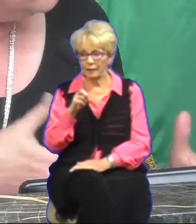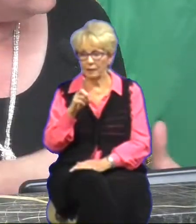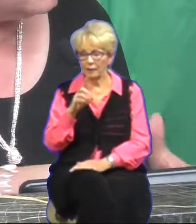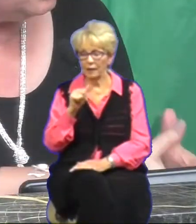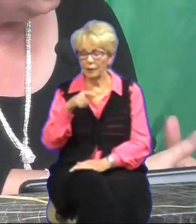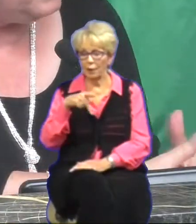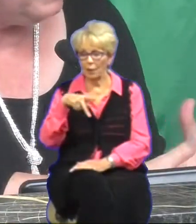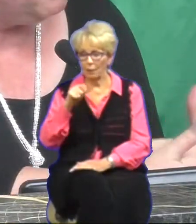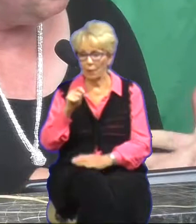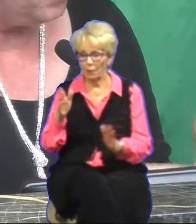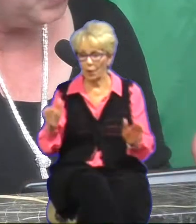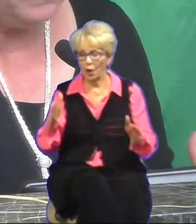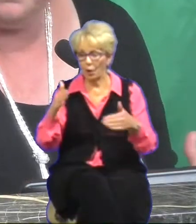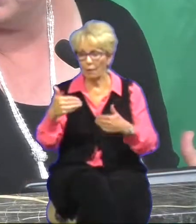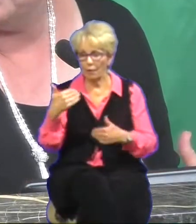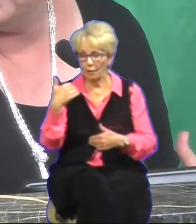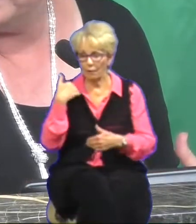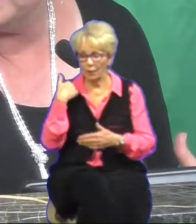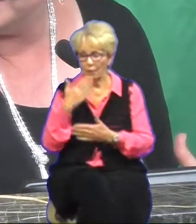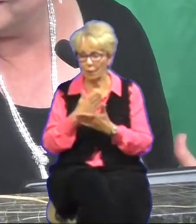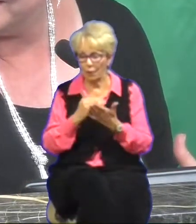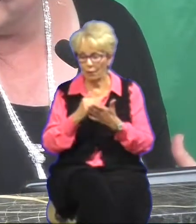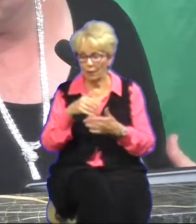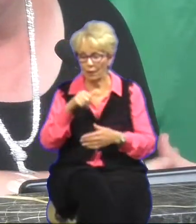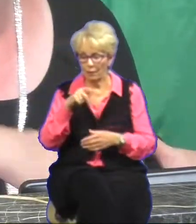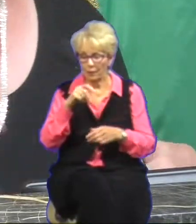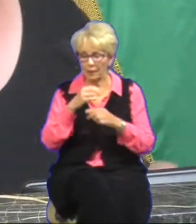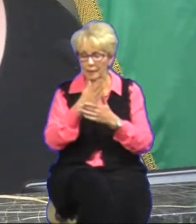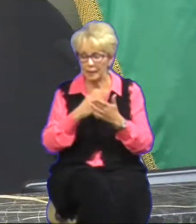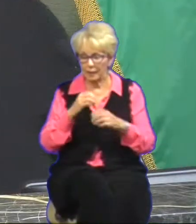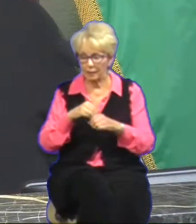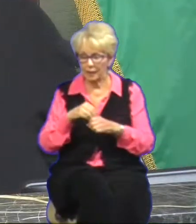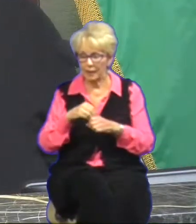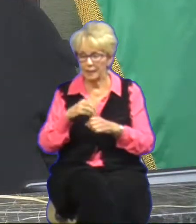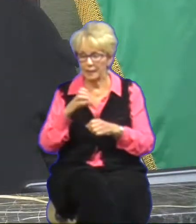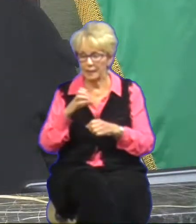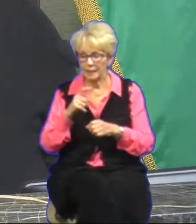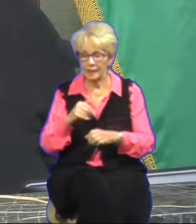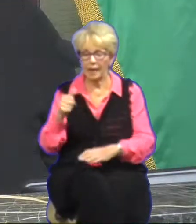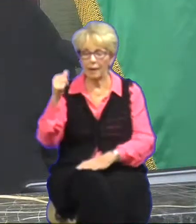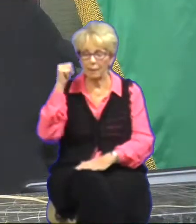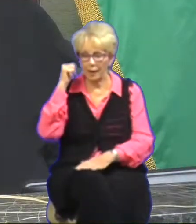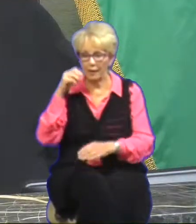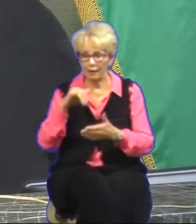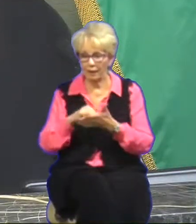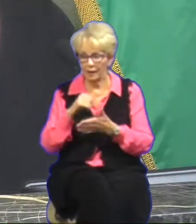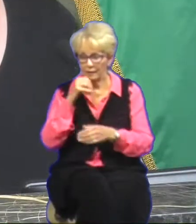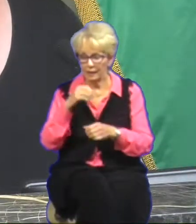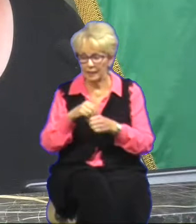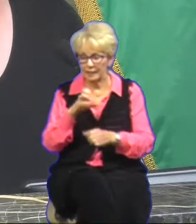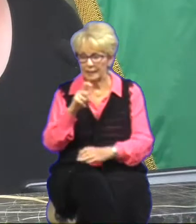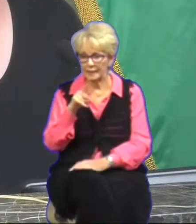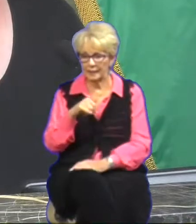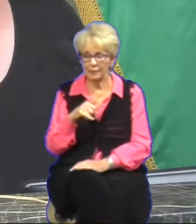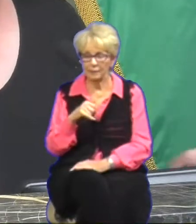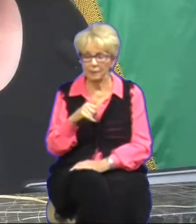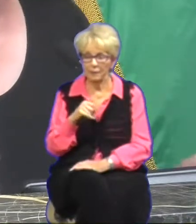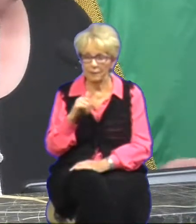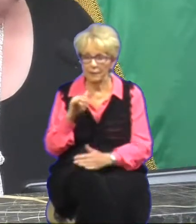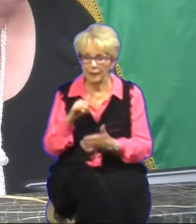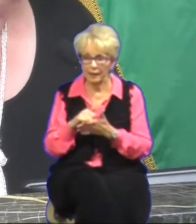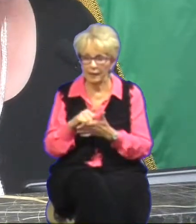apartment complex, yeah. And you have part of the property that's in the city and the back part of the property that is not. That